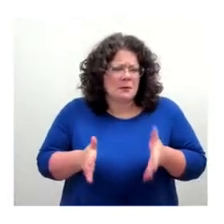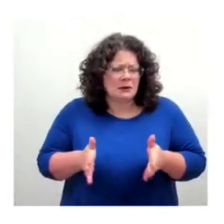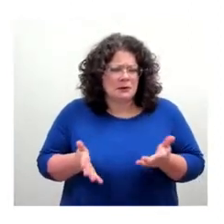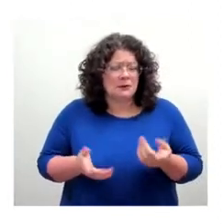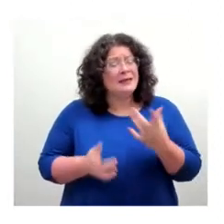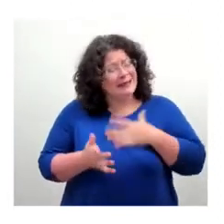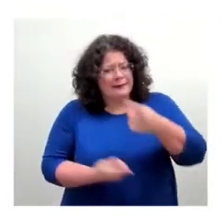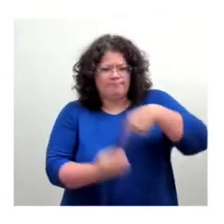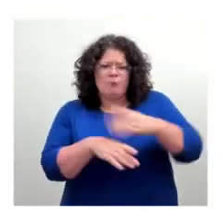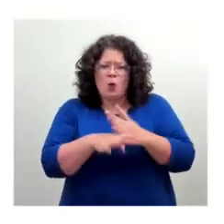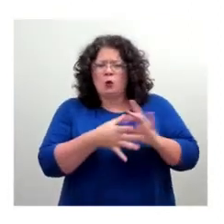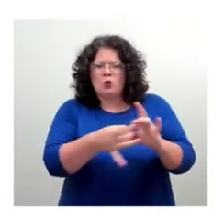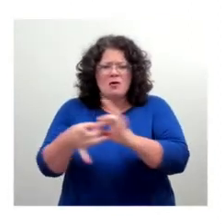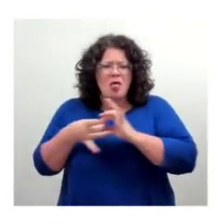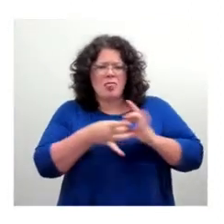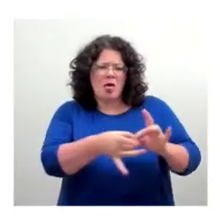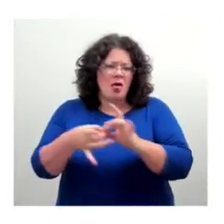Sonali.